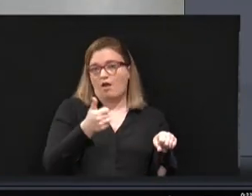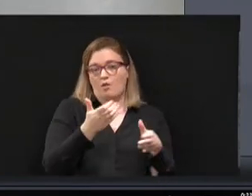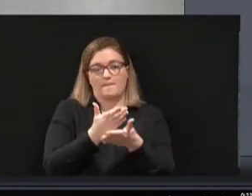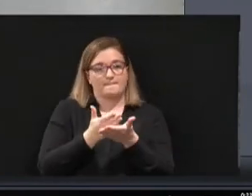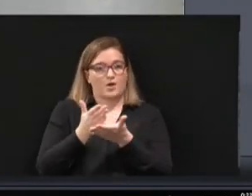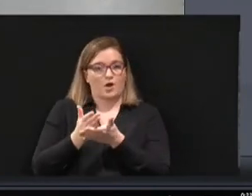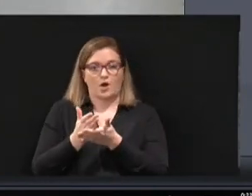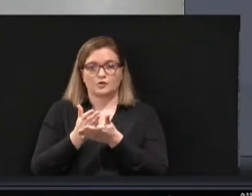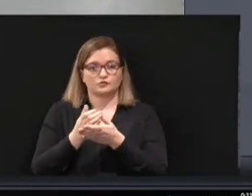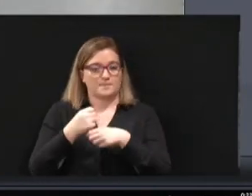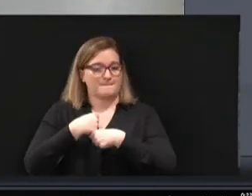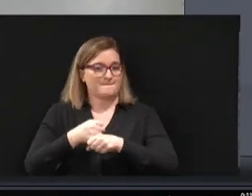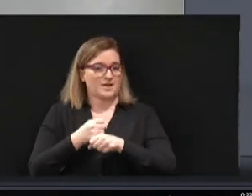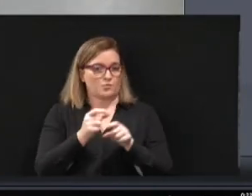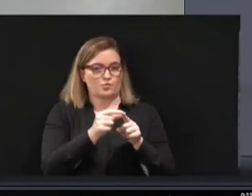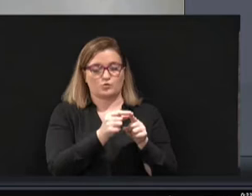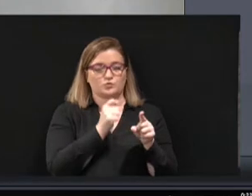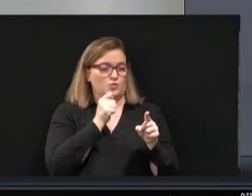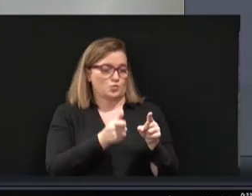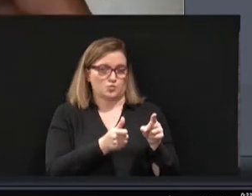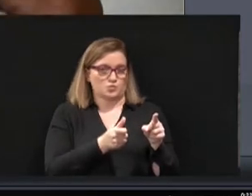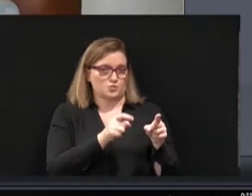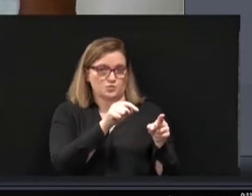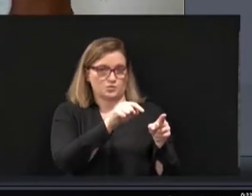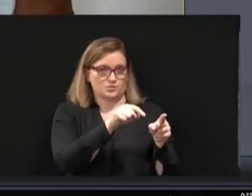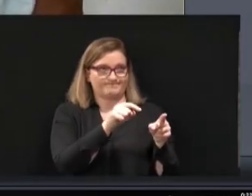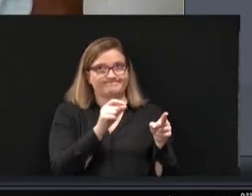I had the word